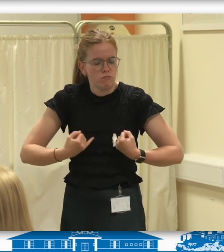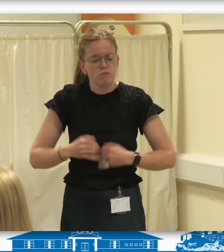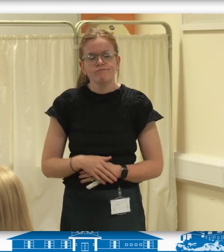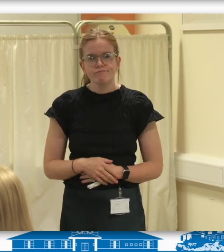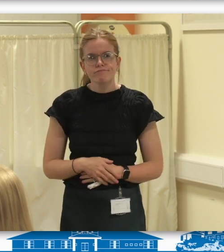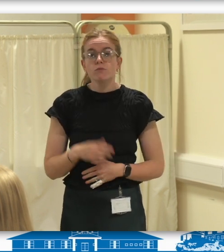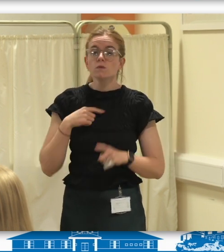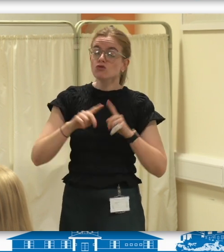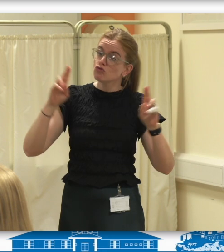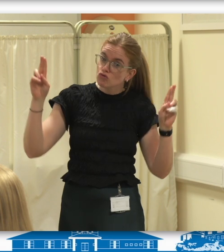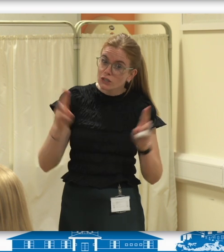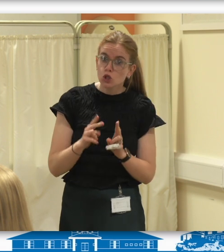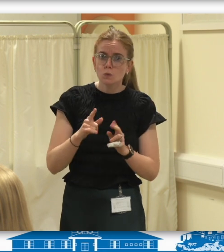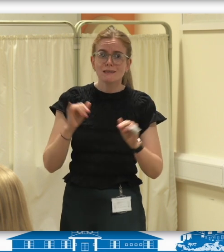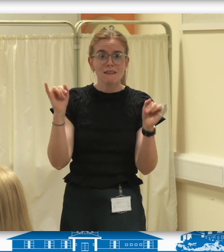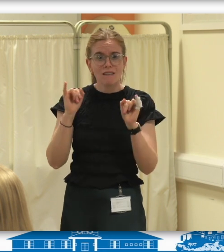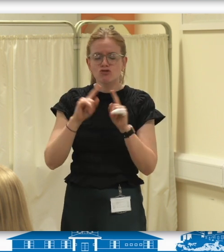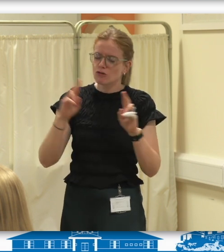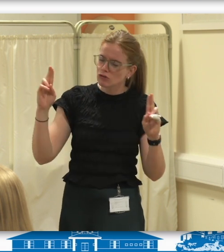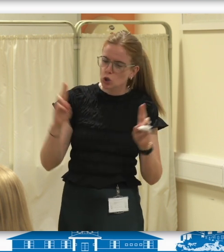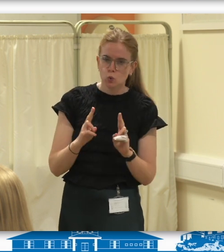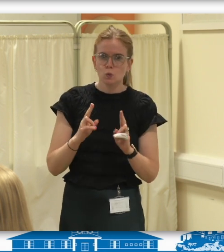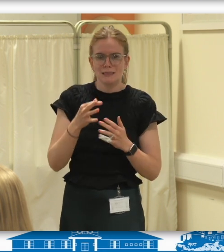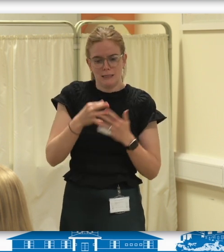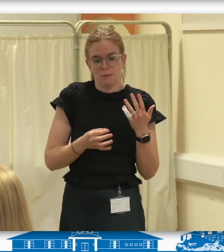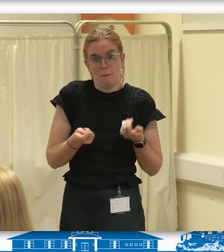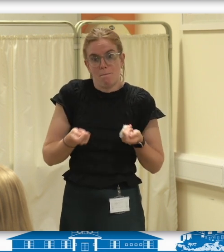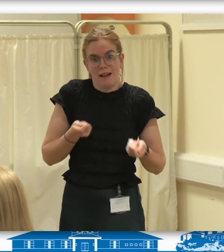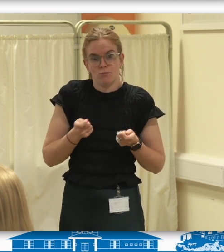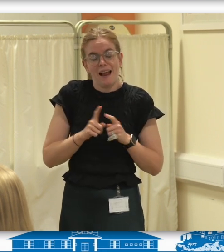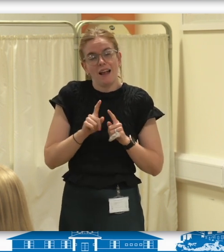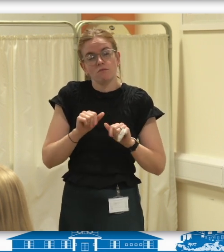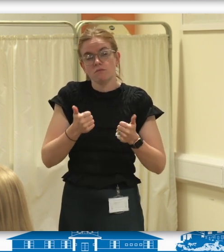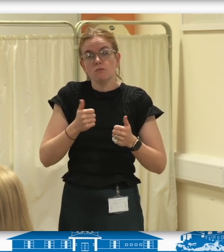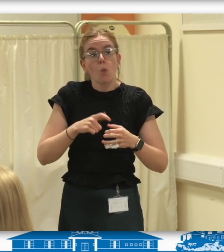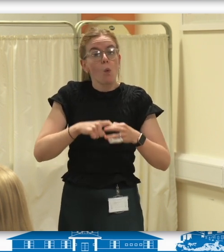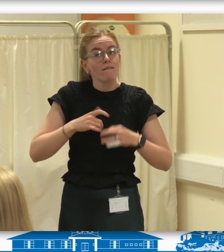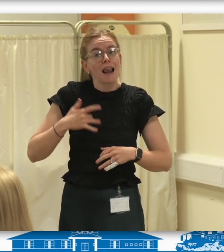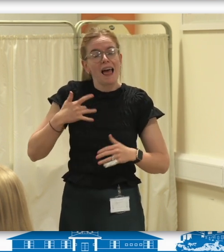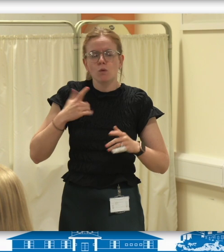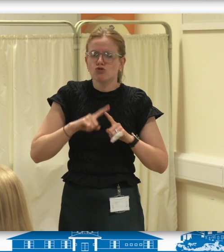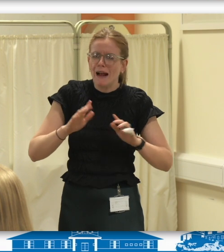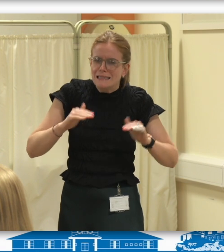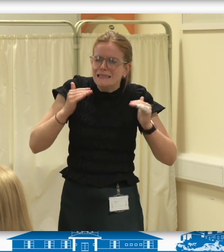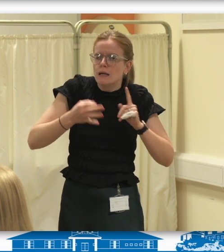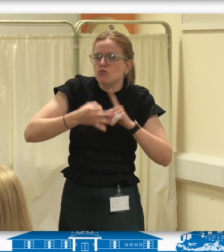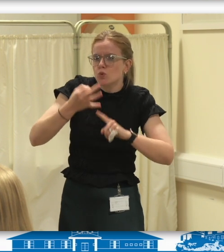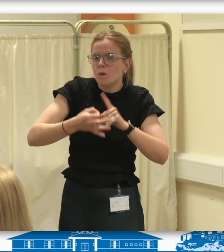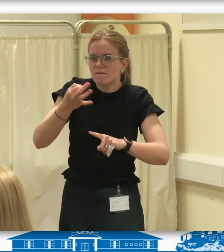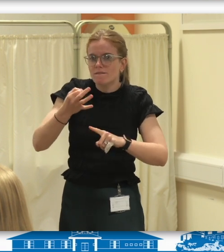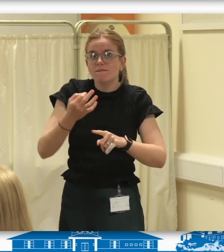severity of the symptoms, improve symptom management, and improve the quality of life, including support with engagement in social and